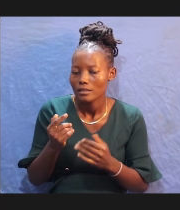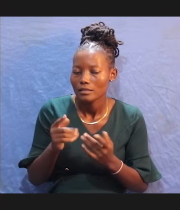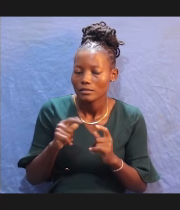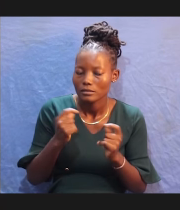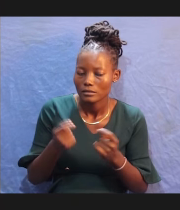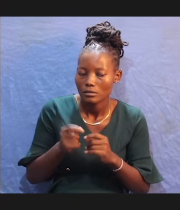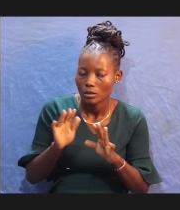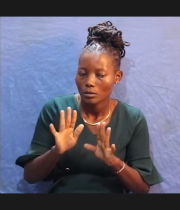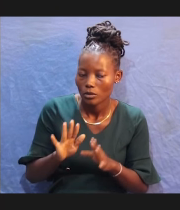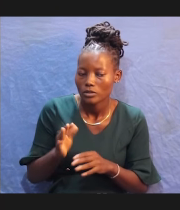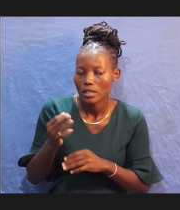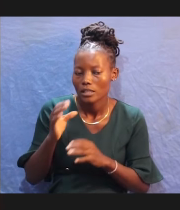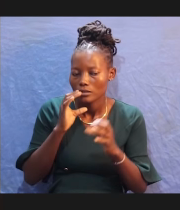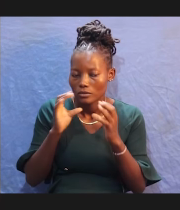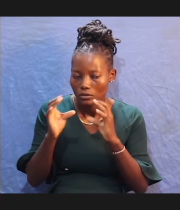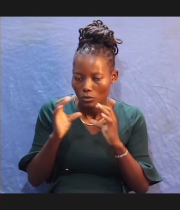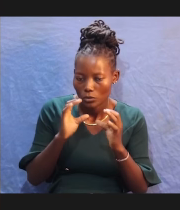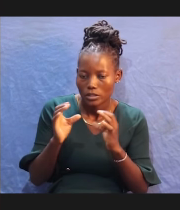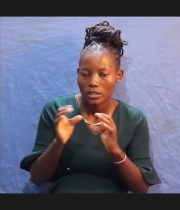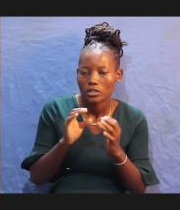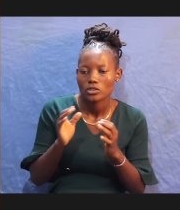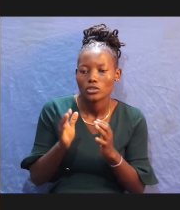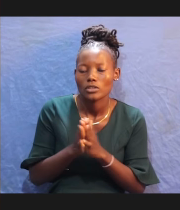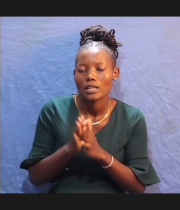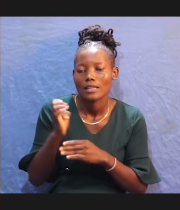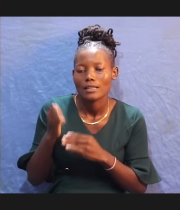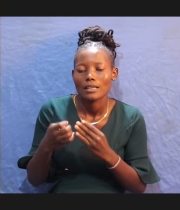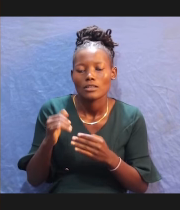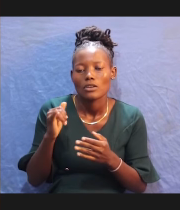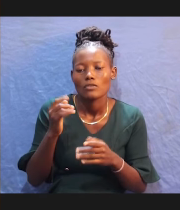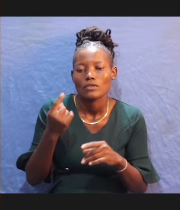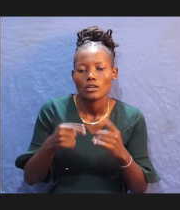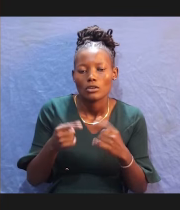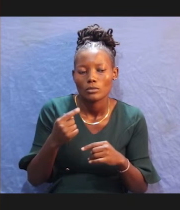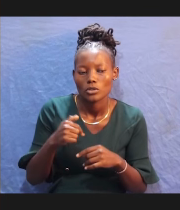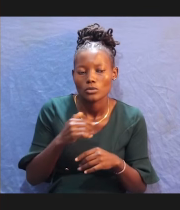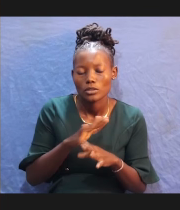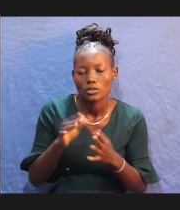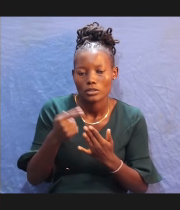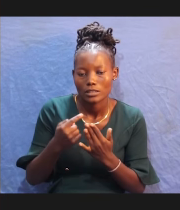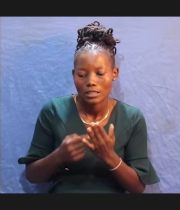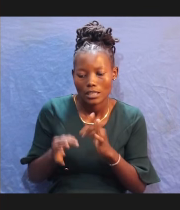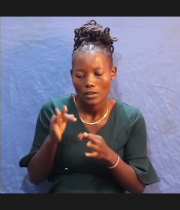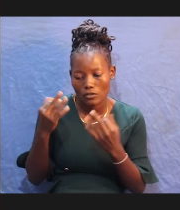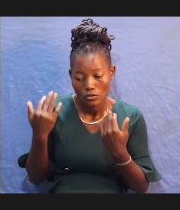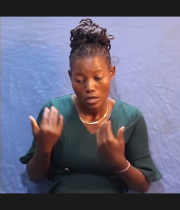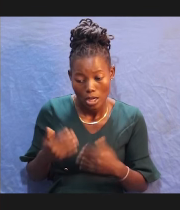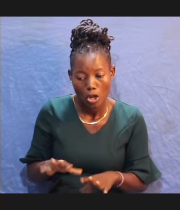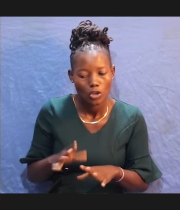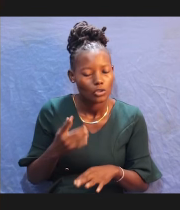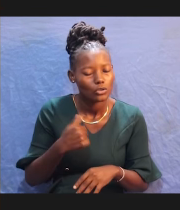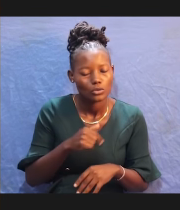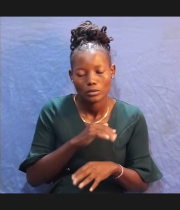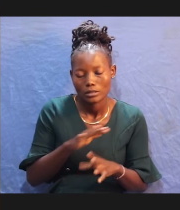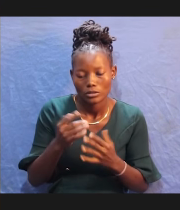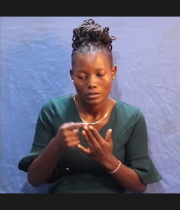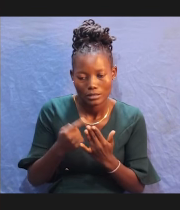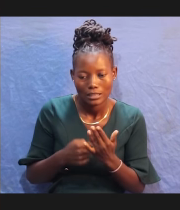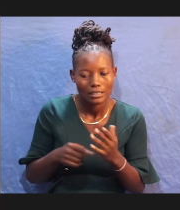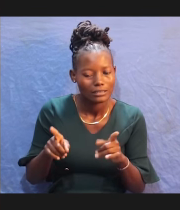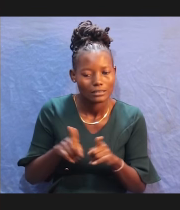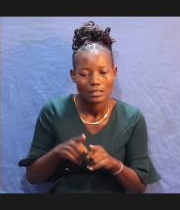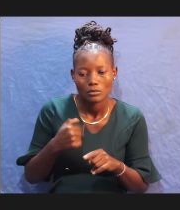to communicate best. And at the end of a match, we don't discuss if we lost, for example, we don't discuss and we don't put that